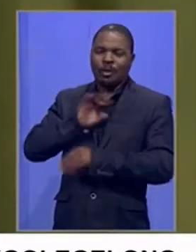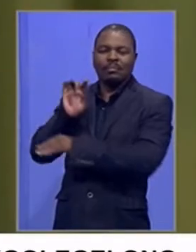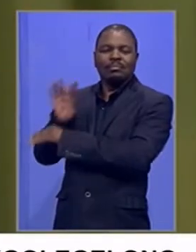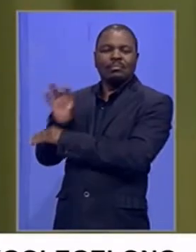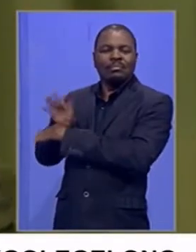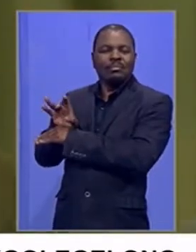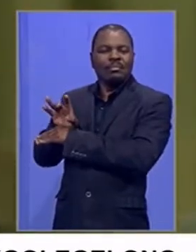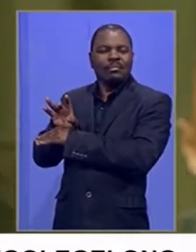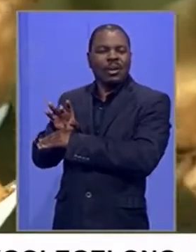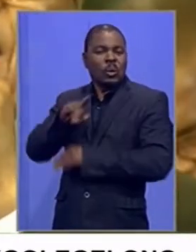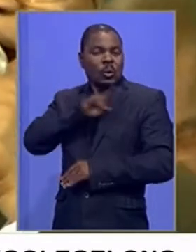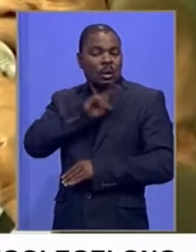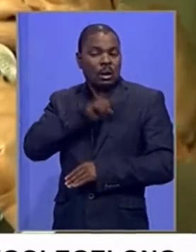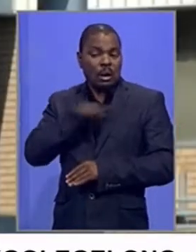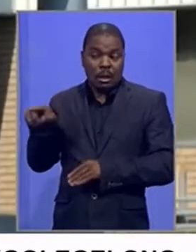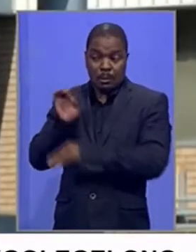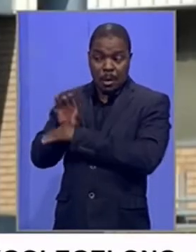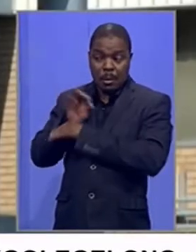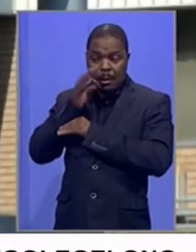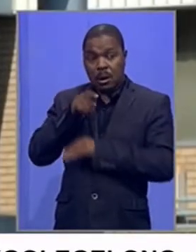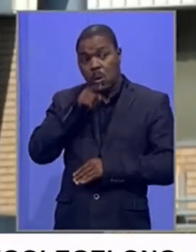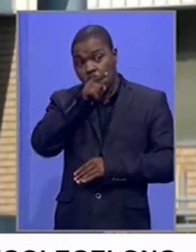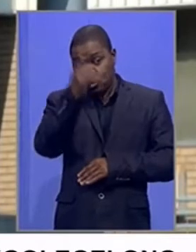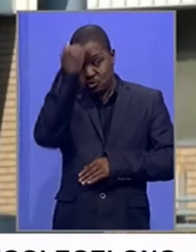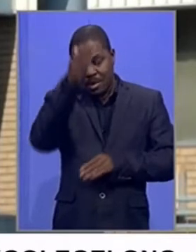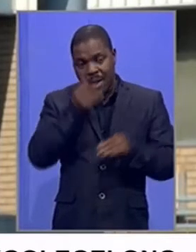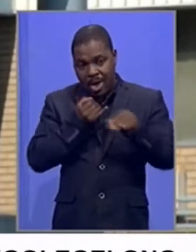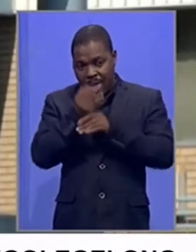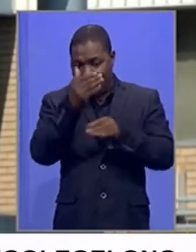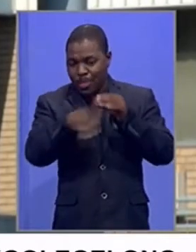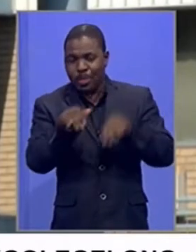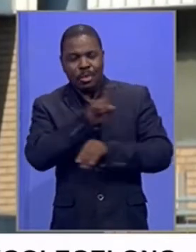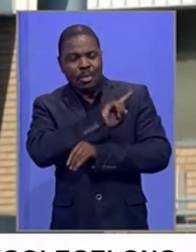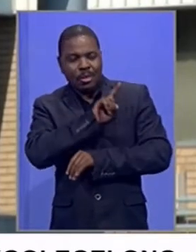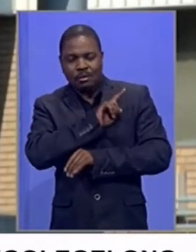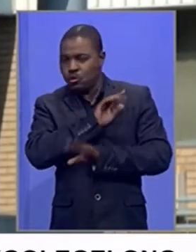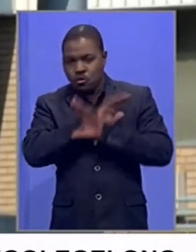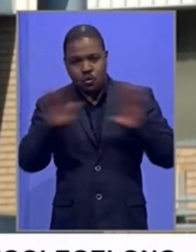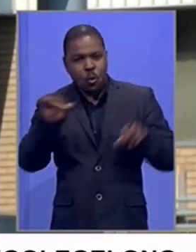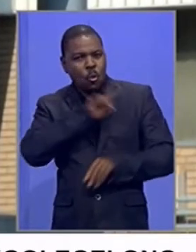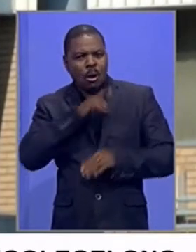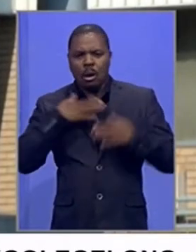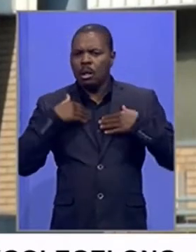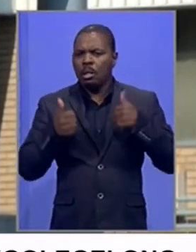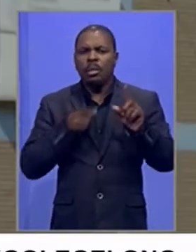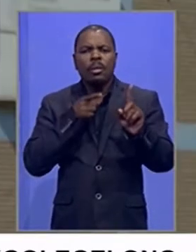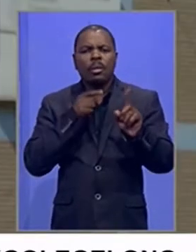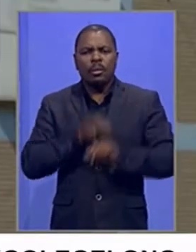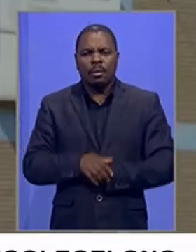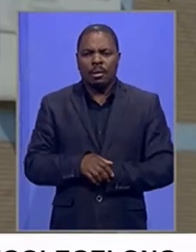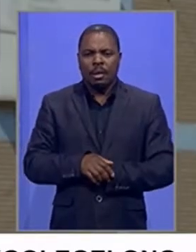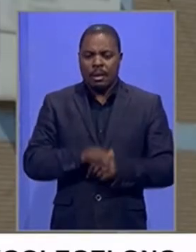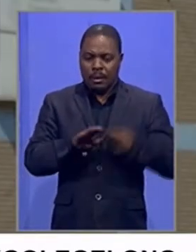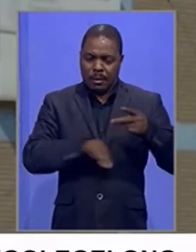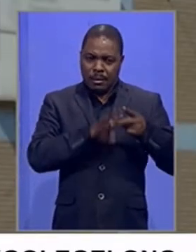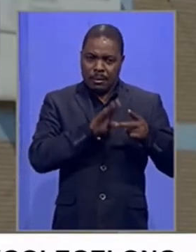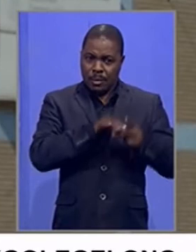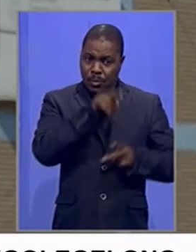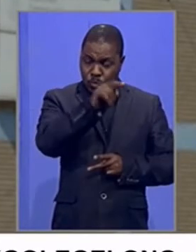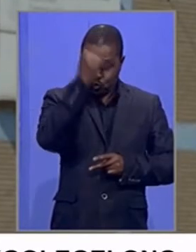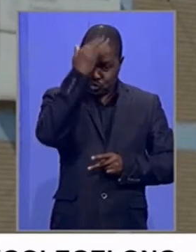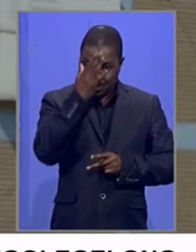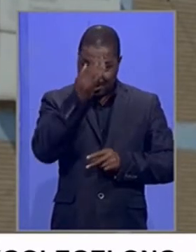parole tsa gore Zuma a seke a gololwa ka parole go lebilwe maemo a gagwe a boitekanelo le gore Zuma o ne a sa tshwanela